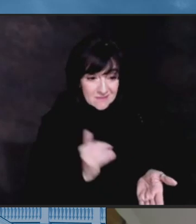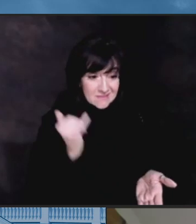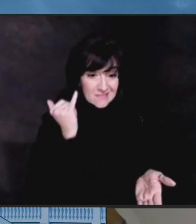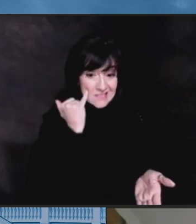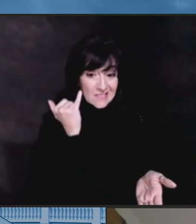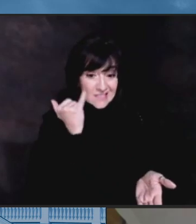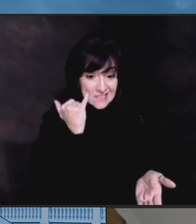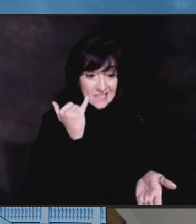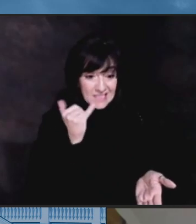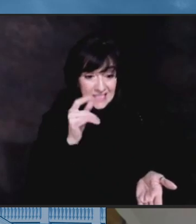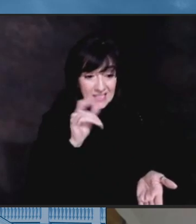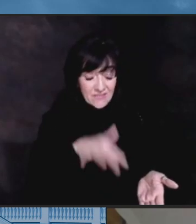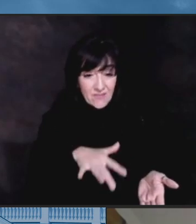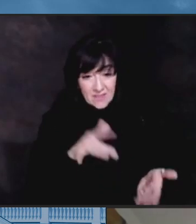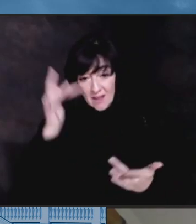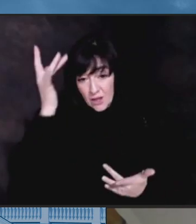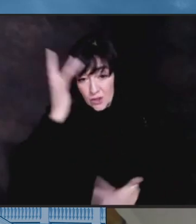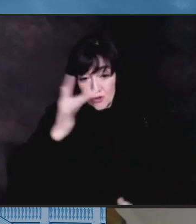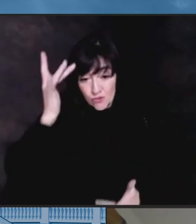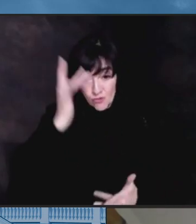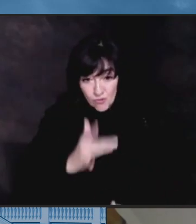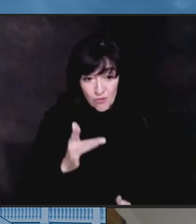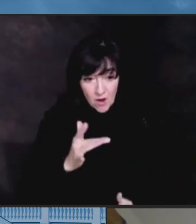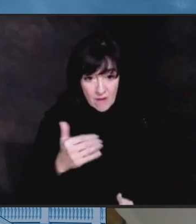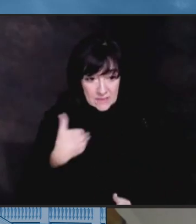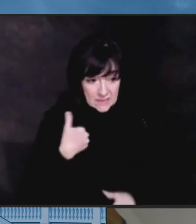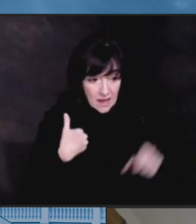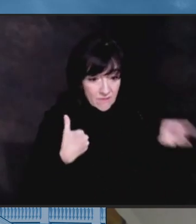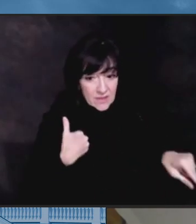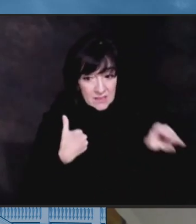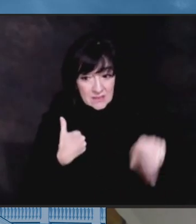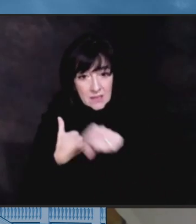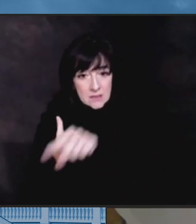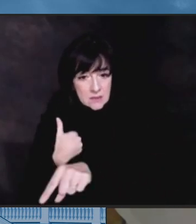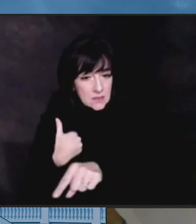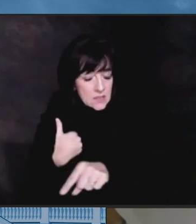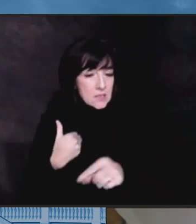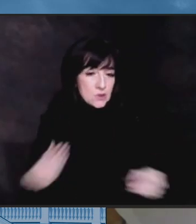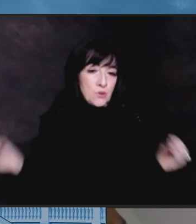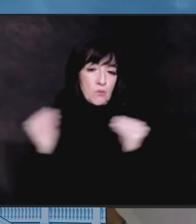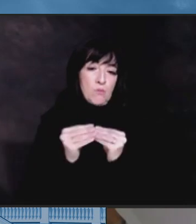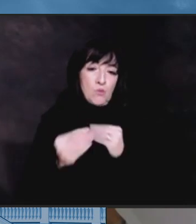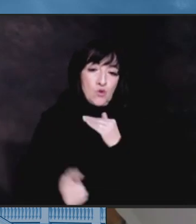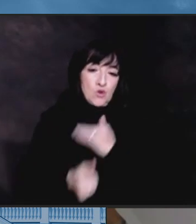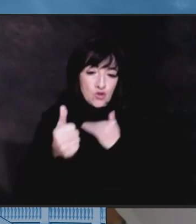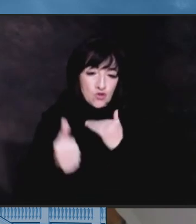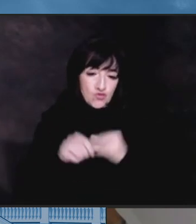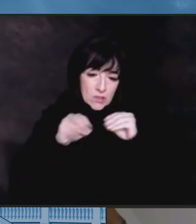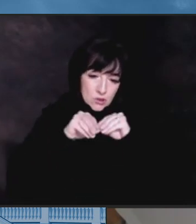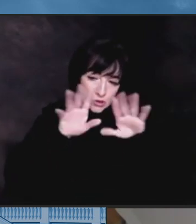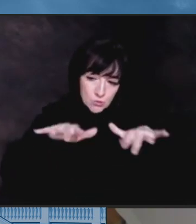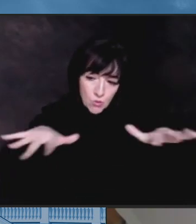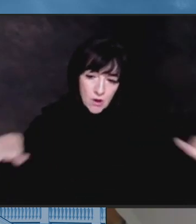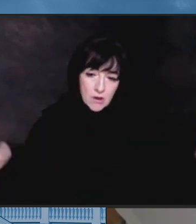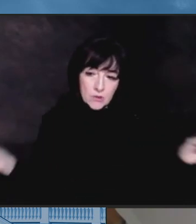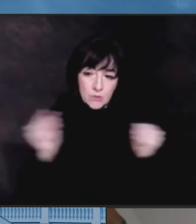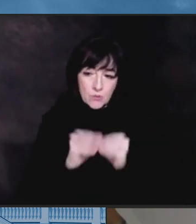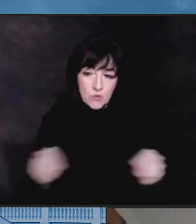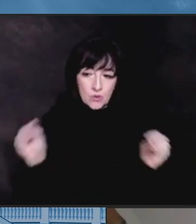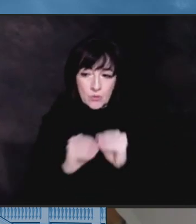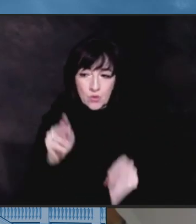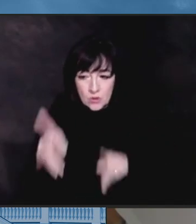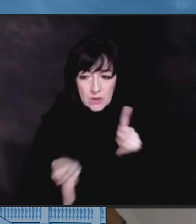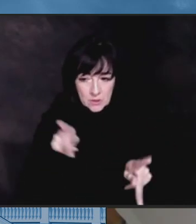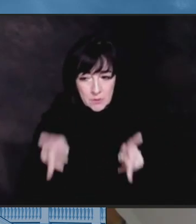walking around in public, the greater the risk. And we're seeing many more people that are testing positive, which informs